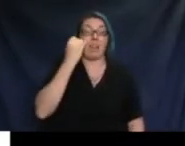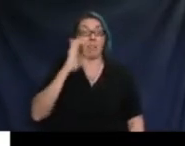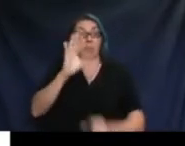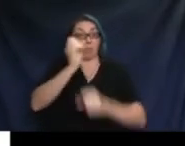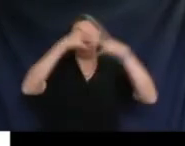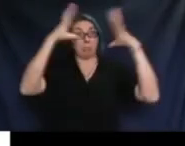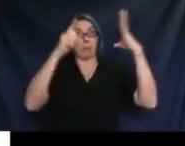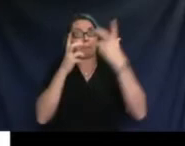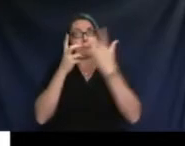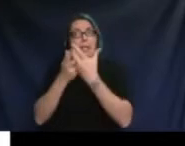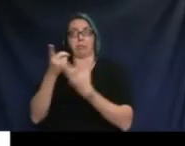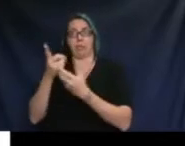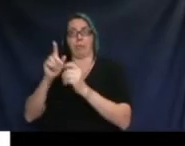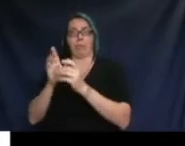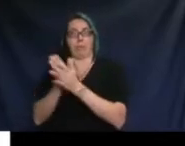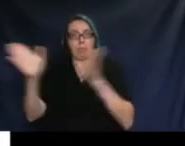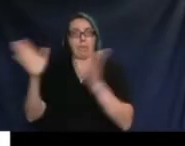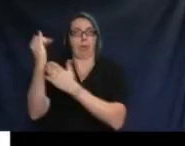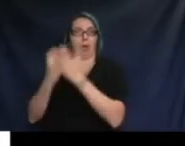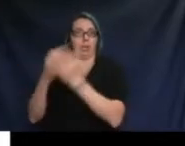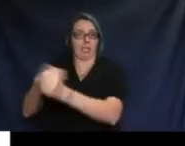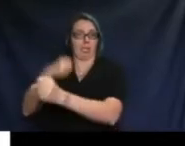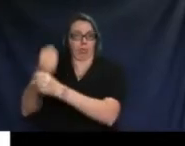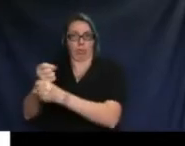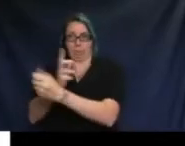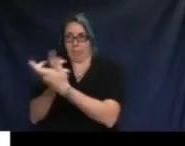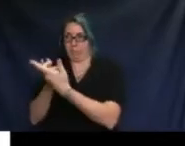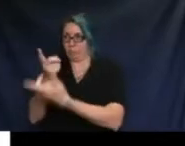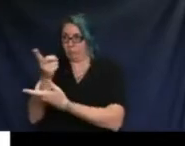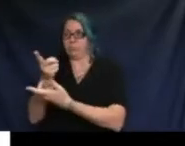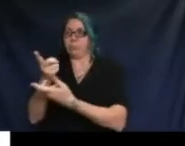aligns with the Big Ideas category in OpenDoor.